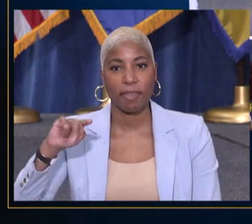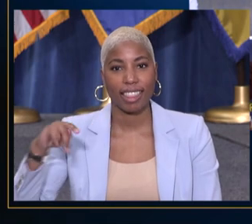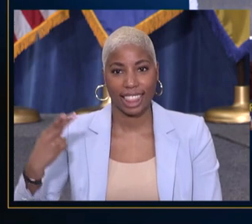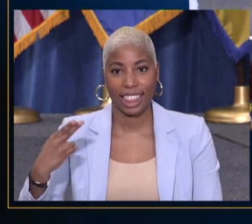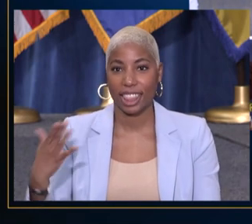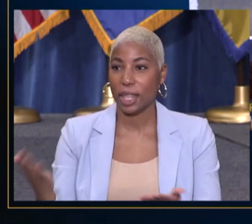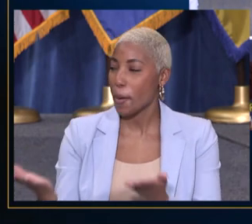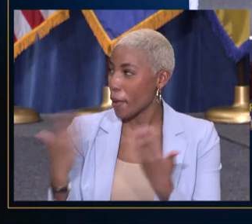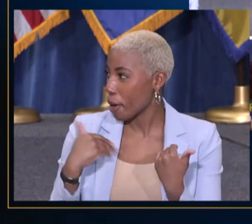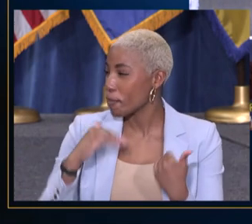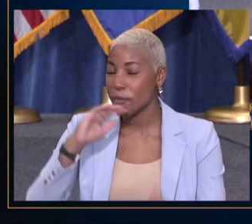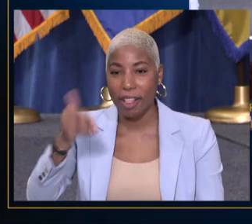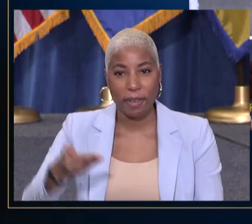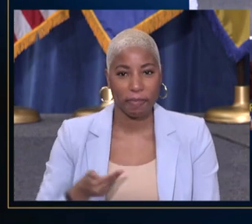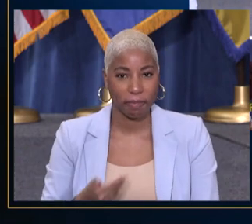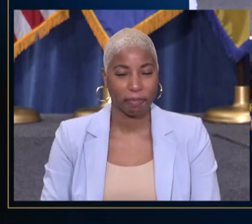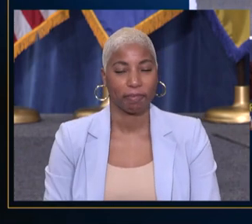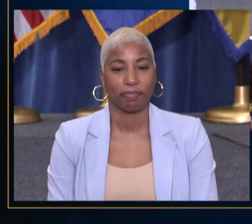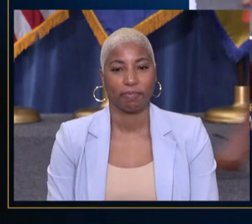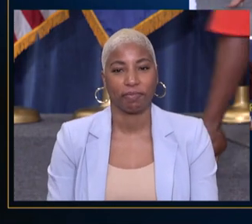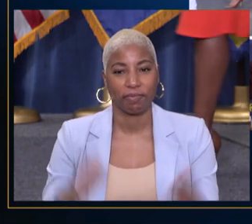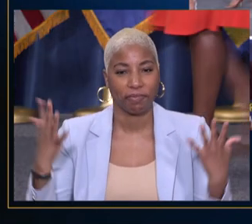crowd.